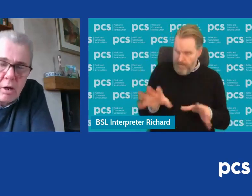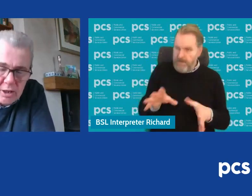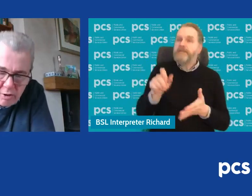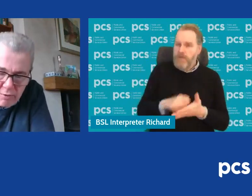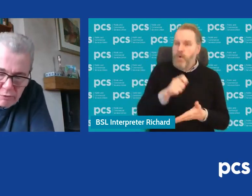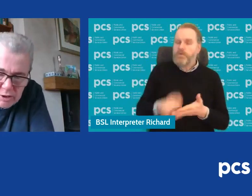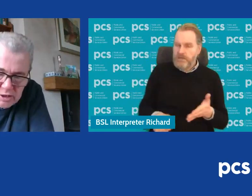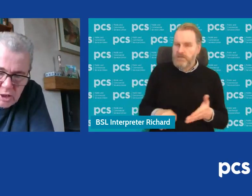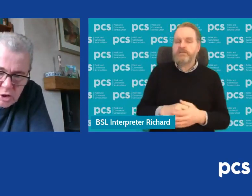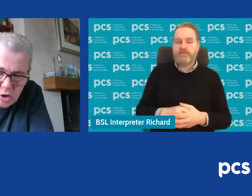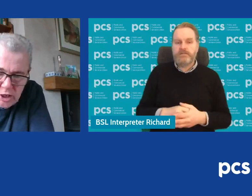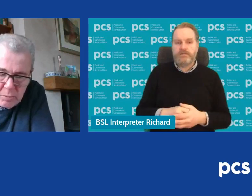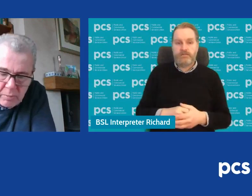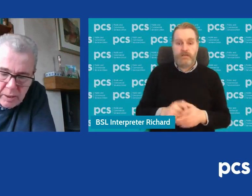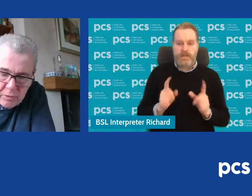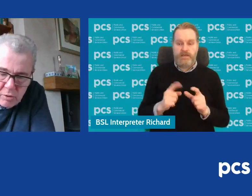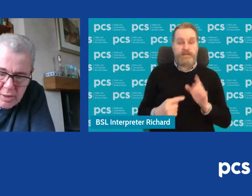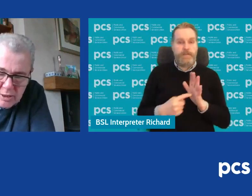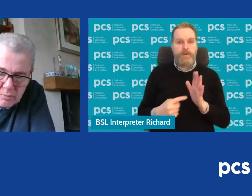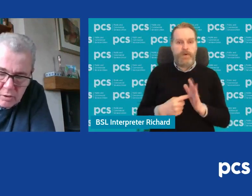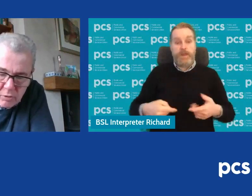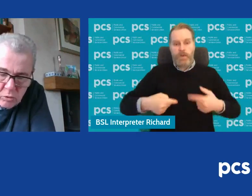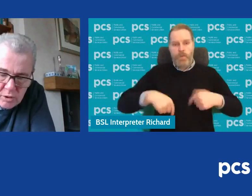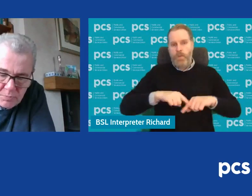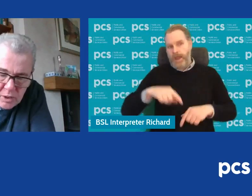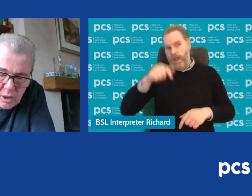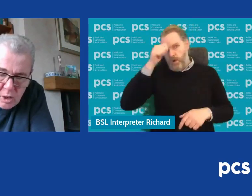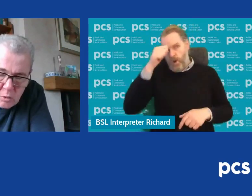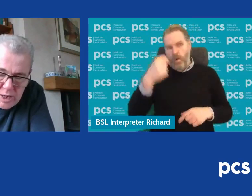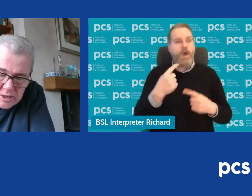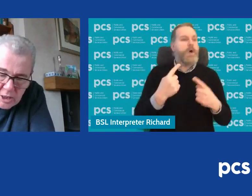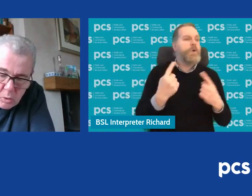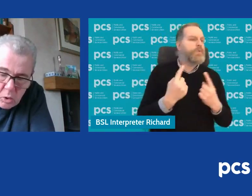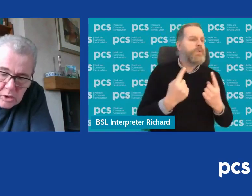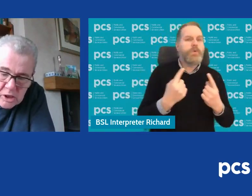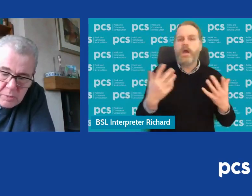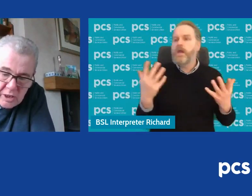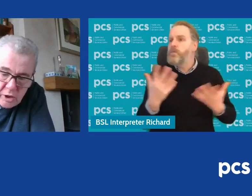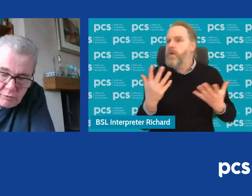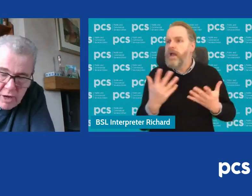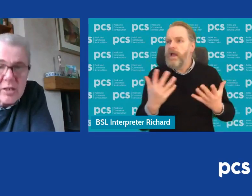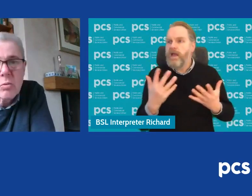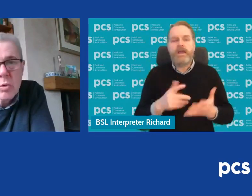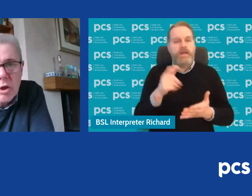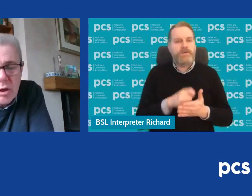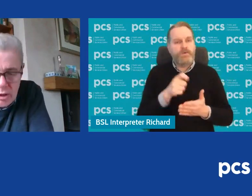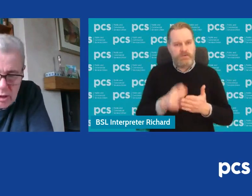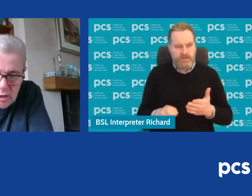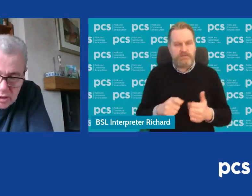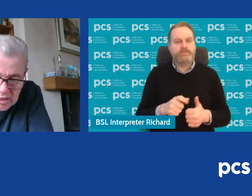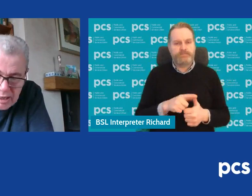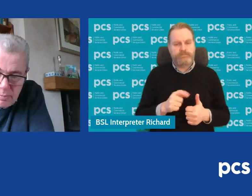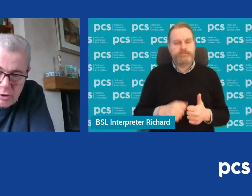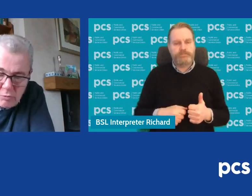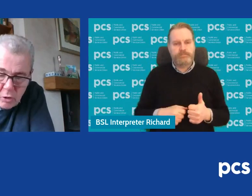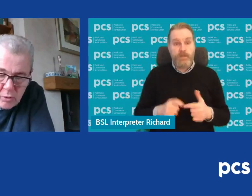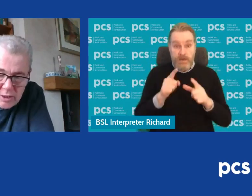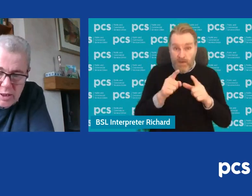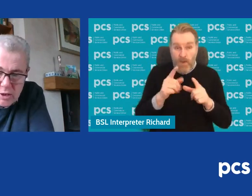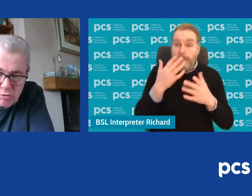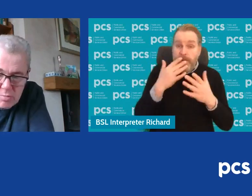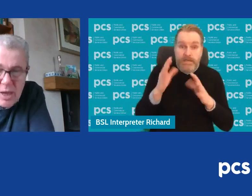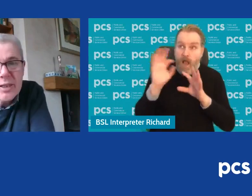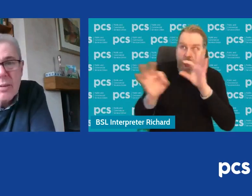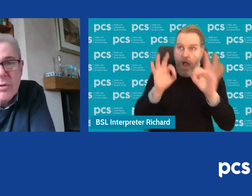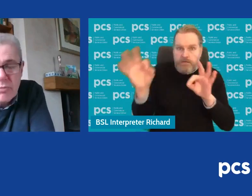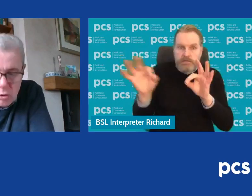need to target our efforts to chase people up to remind them to vote. We're asking you all to speak to your friends at work, to tell them that you voted